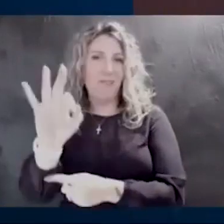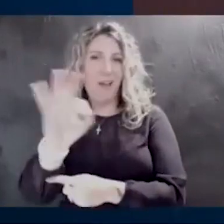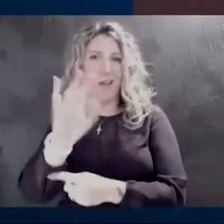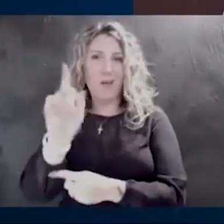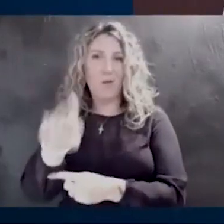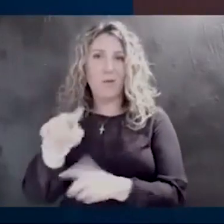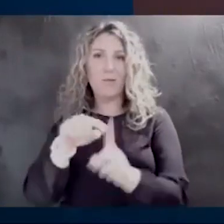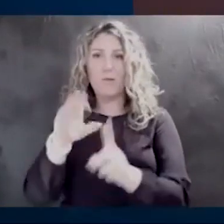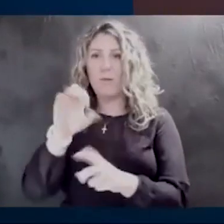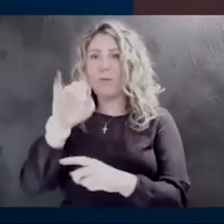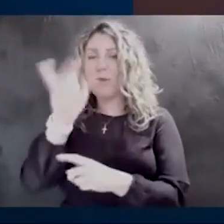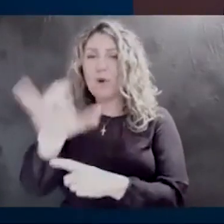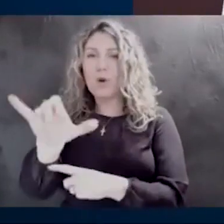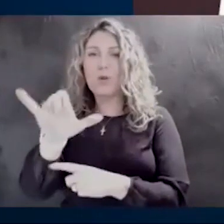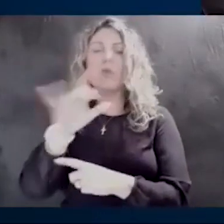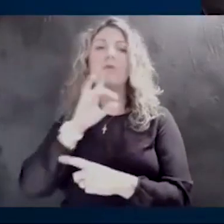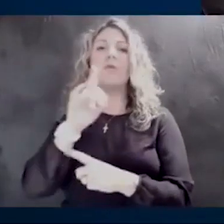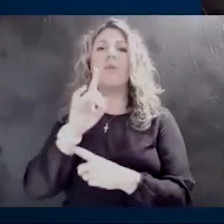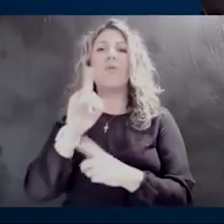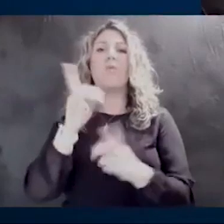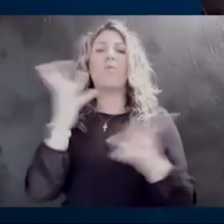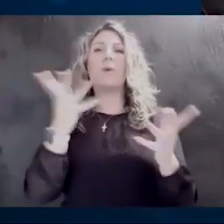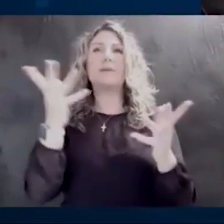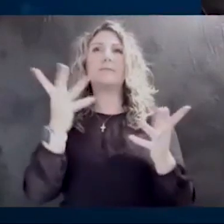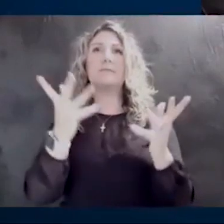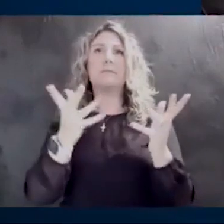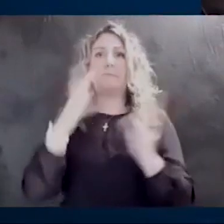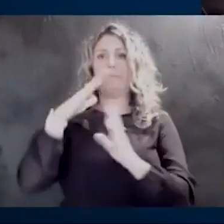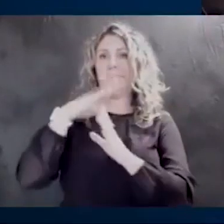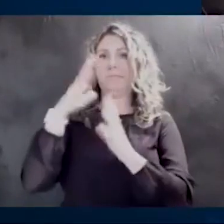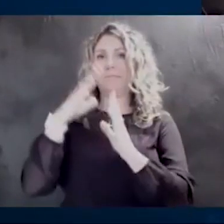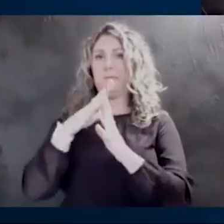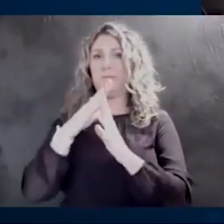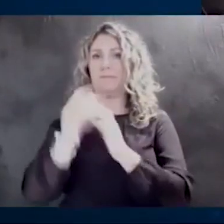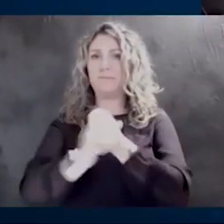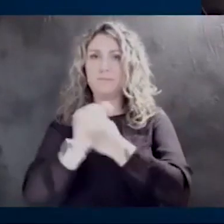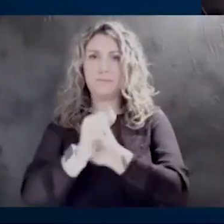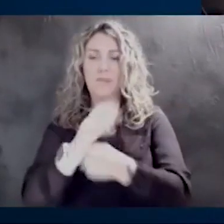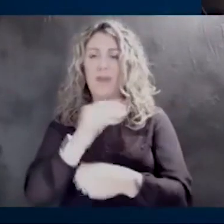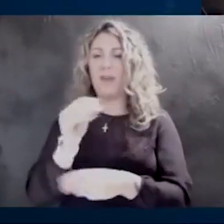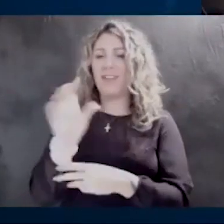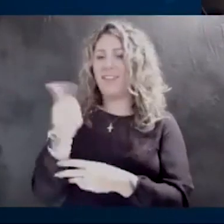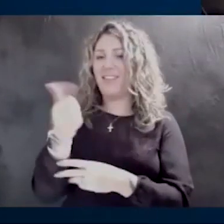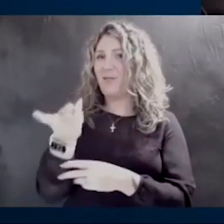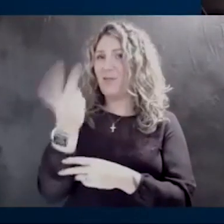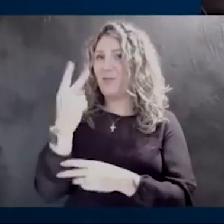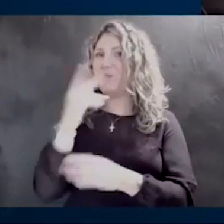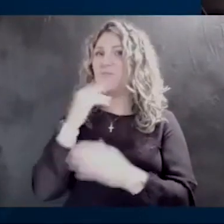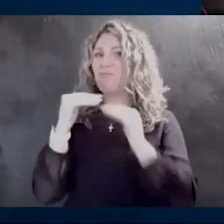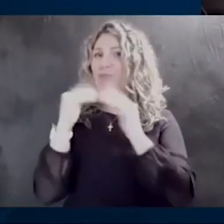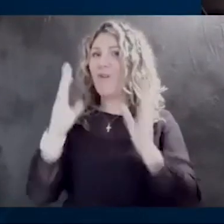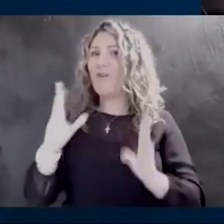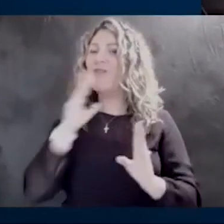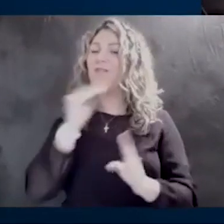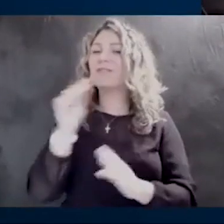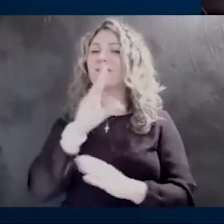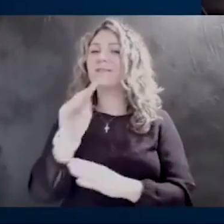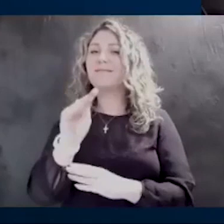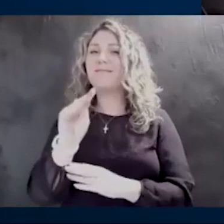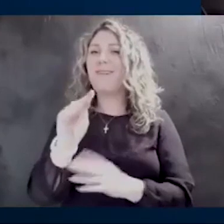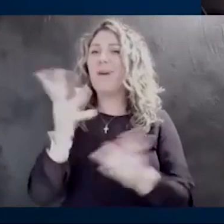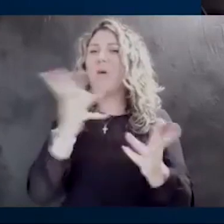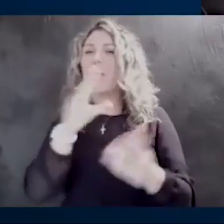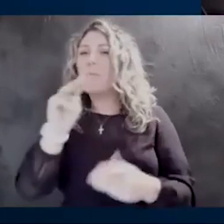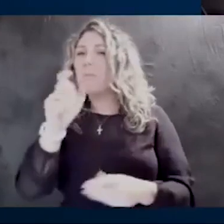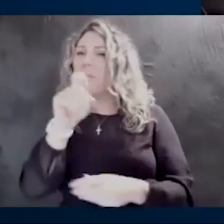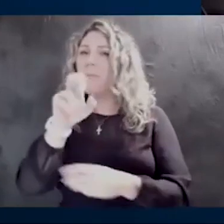emerging threat. Dr. Botts' answer, but your other two colleagues and, of course, yourself, have a go. All right, Mark Steele, what do you think?